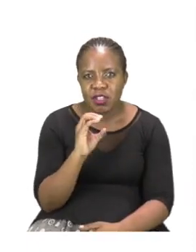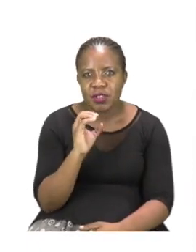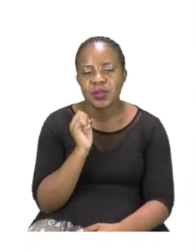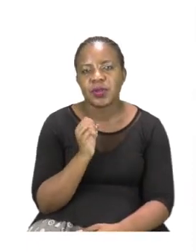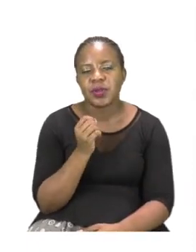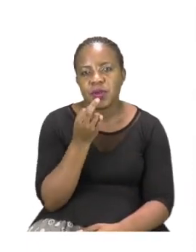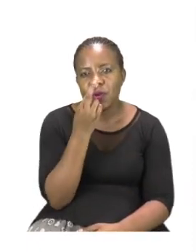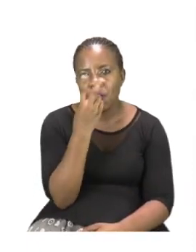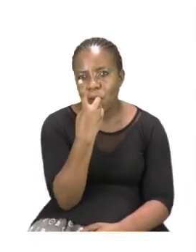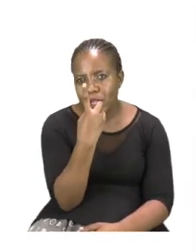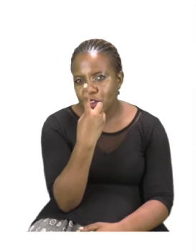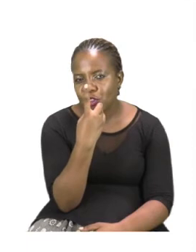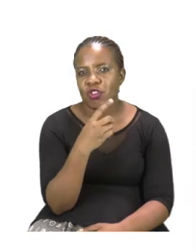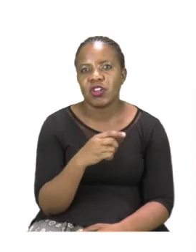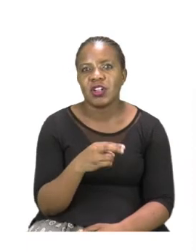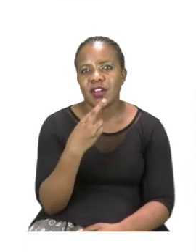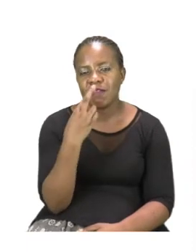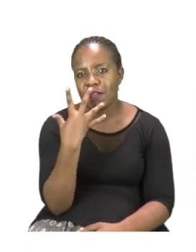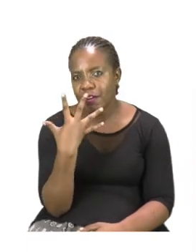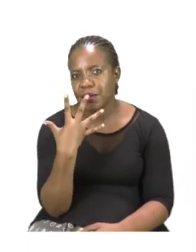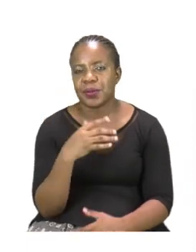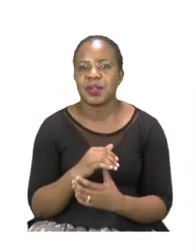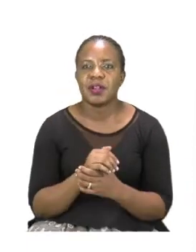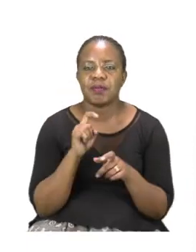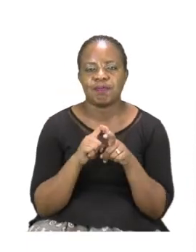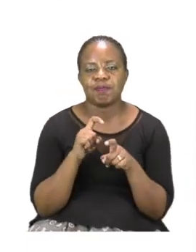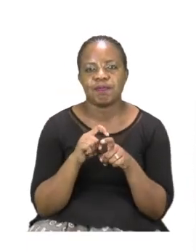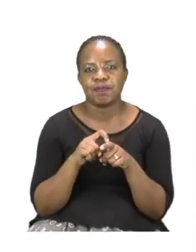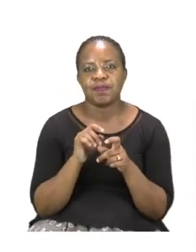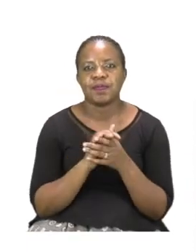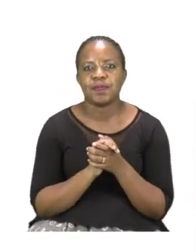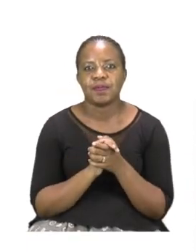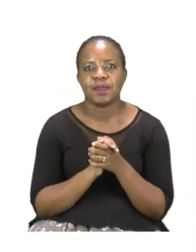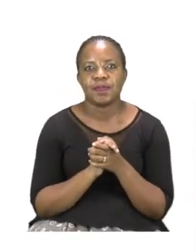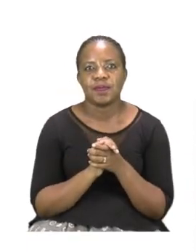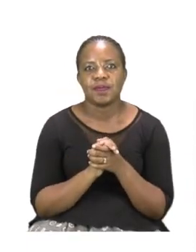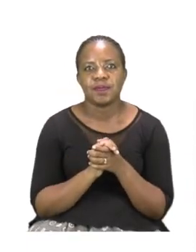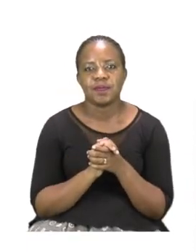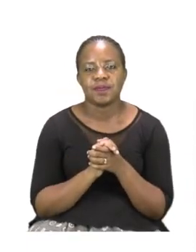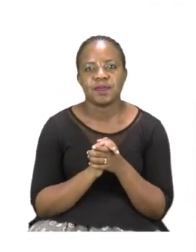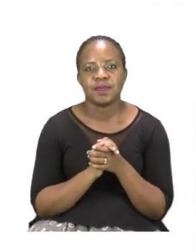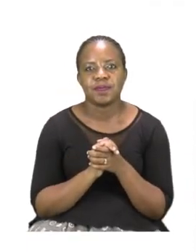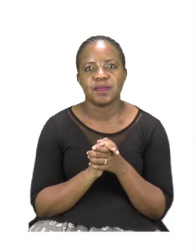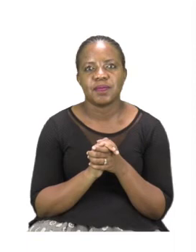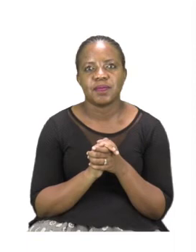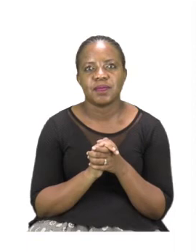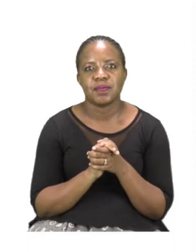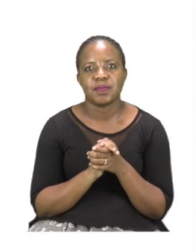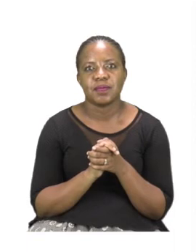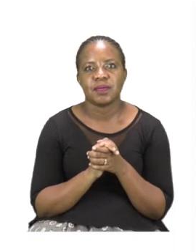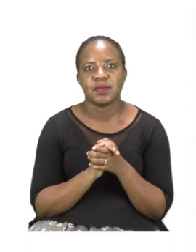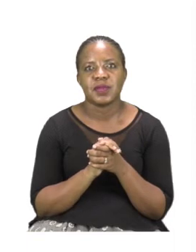the $5 coin. The N that you can see stands for